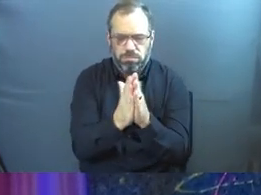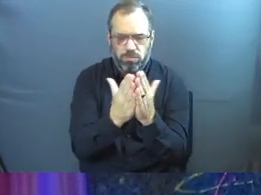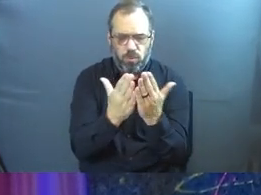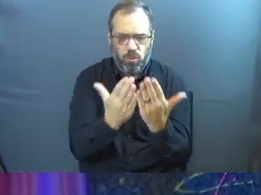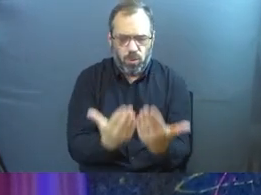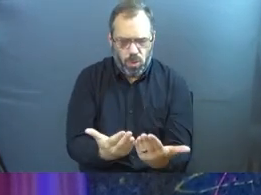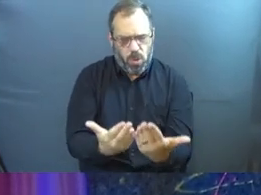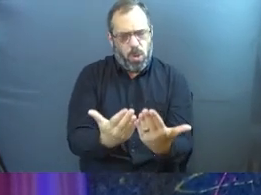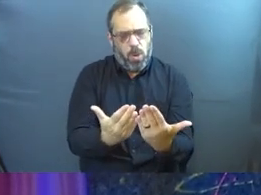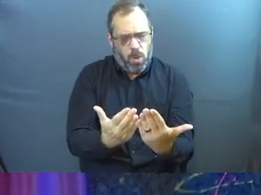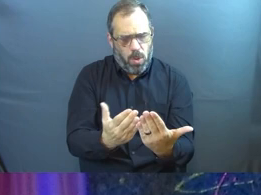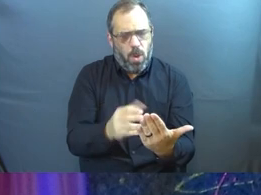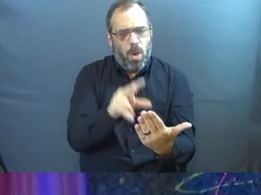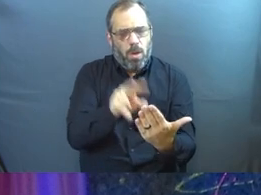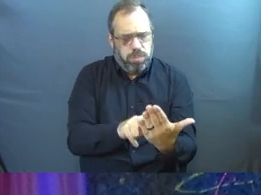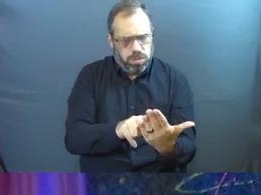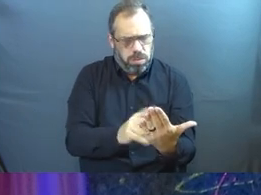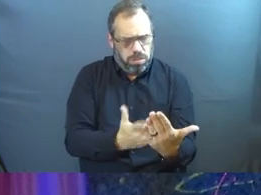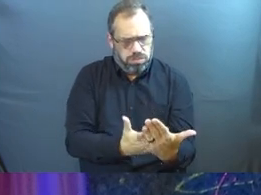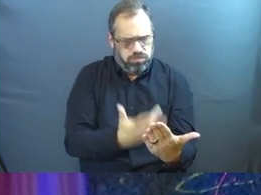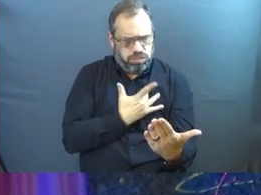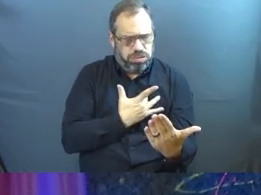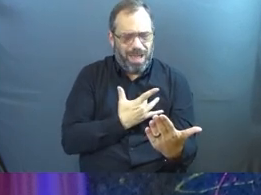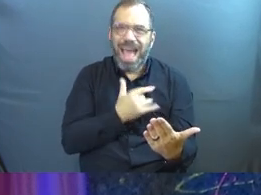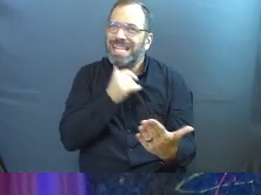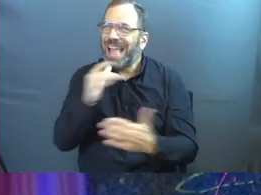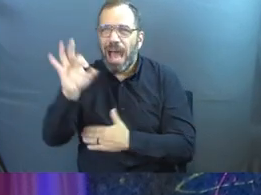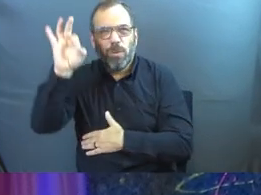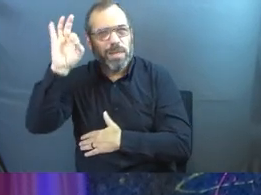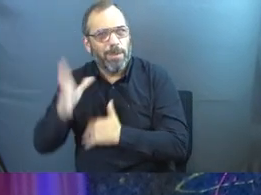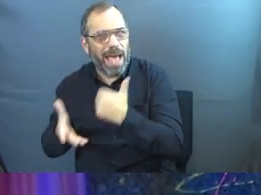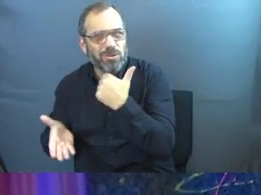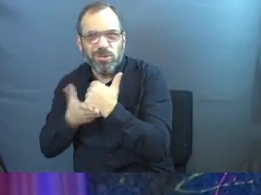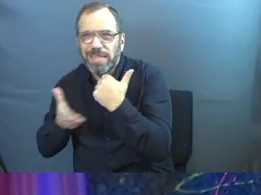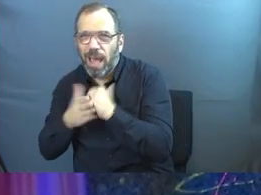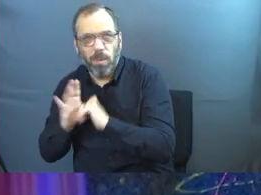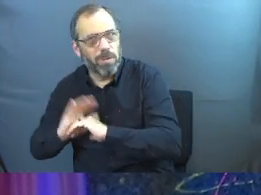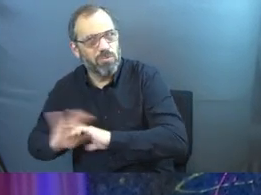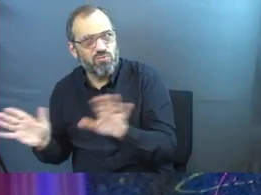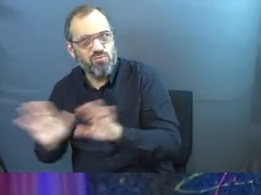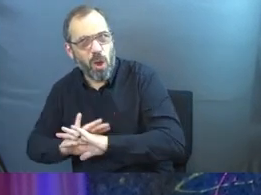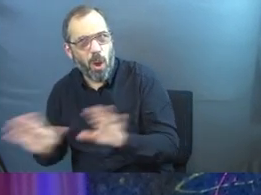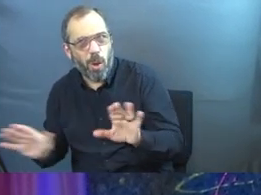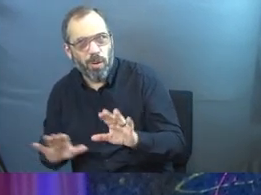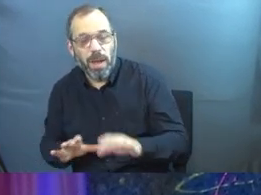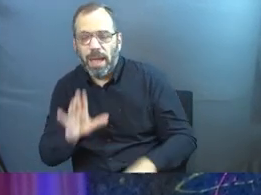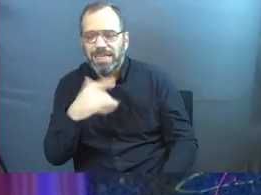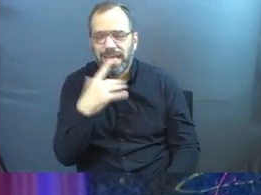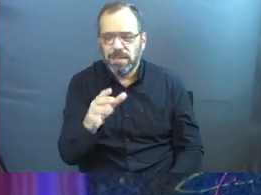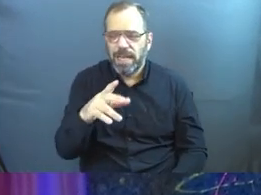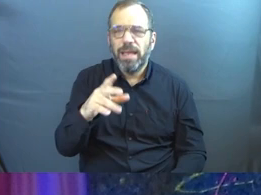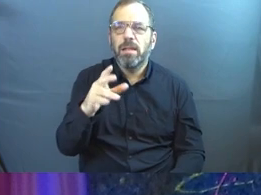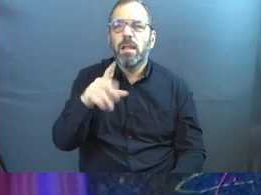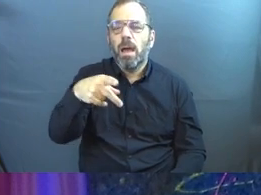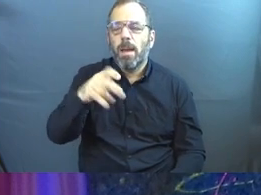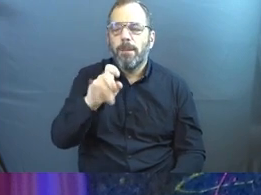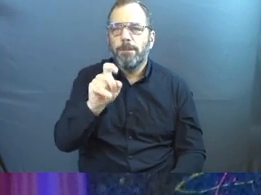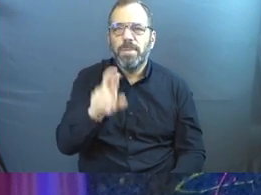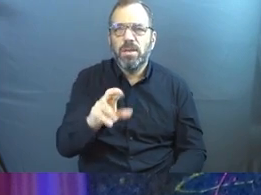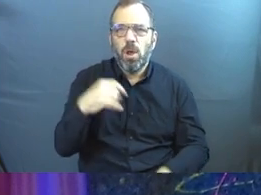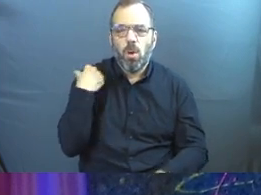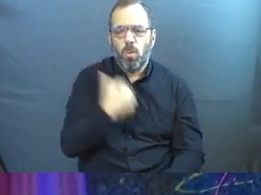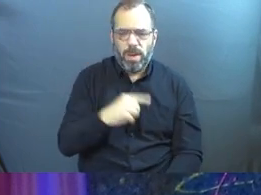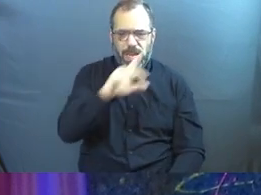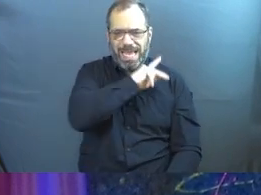Lord gets to speak to you directly, not with the aid of the pastor every single time. Right? It says in Peter, he says that we